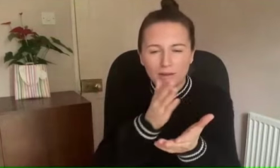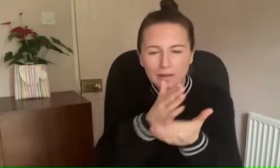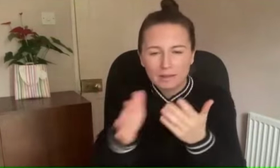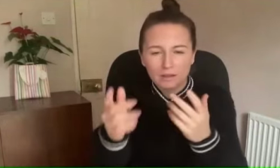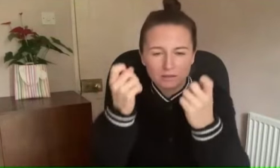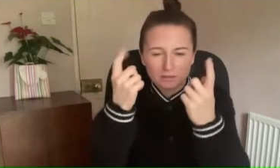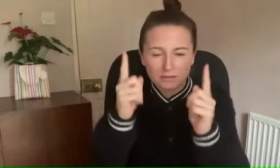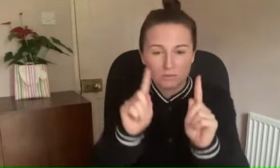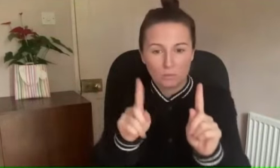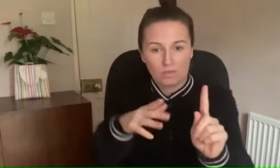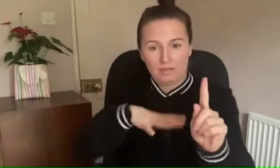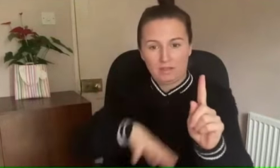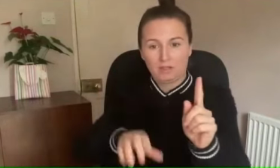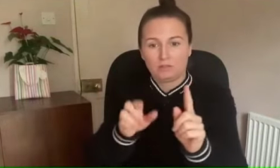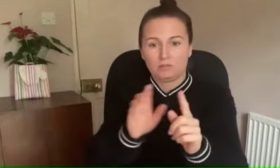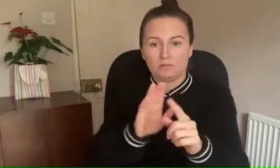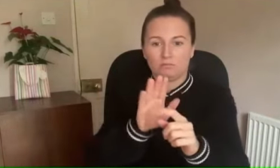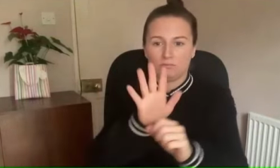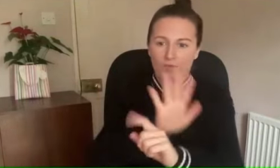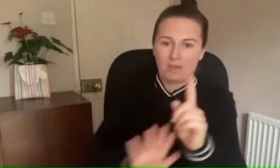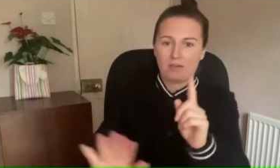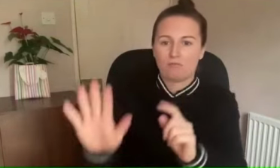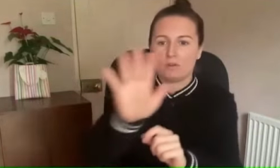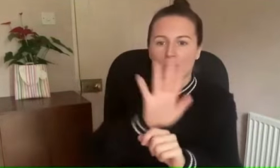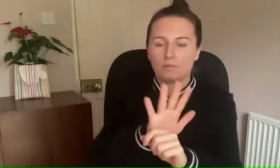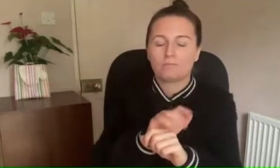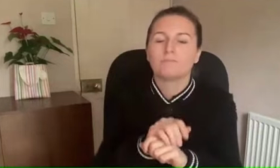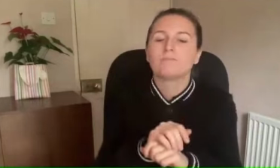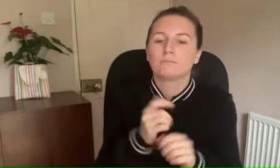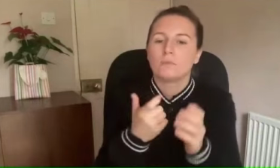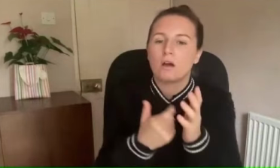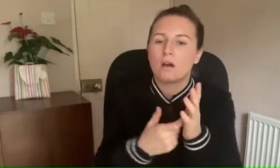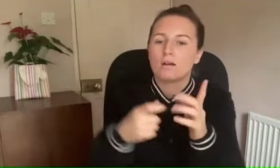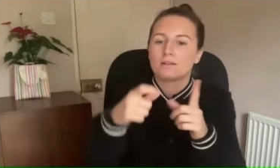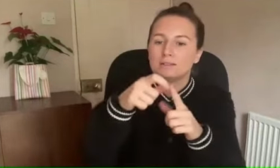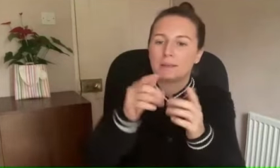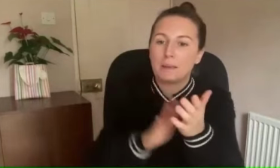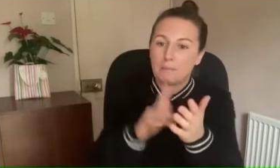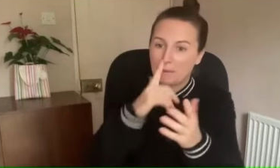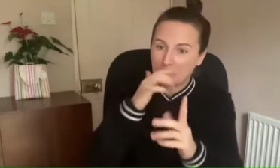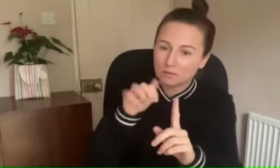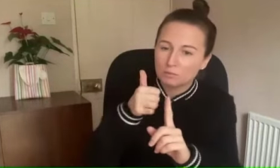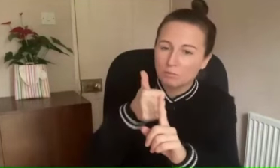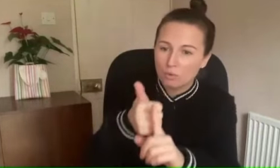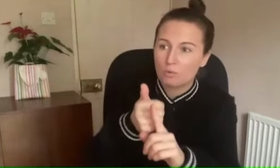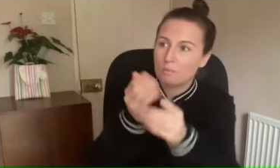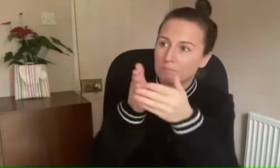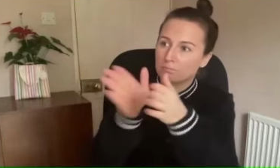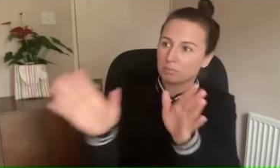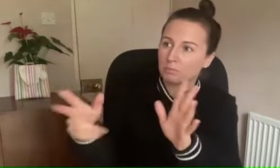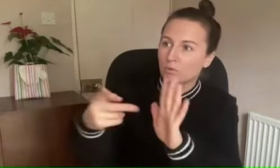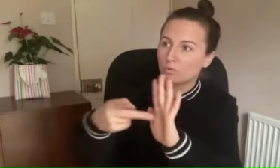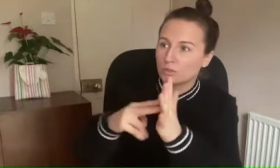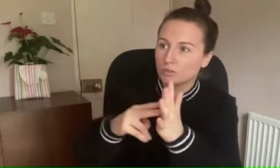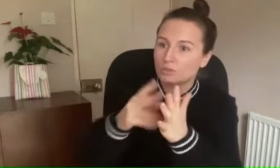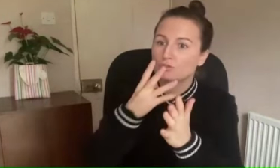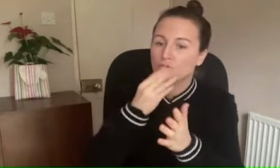area. RDMs can also support Hub lead organisations with using the framework.